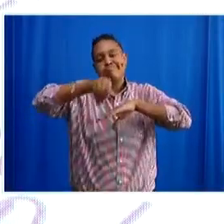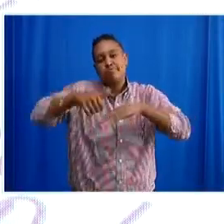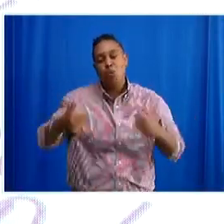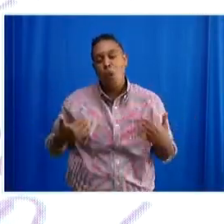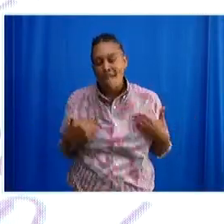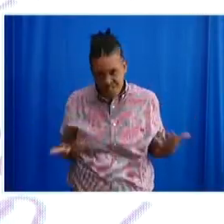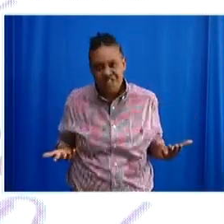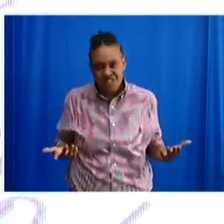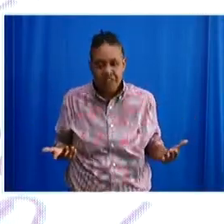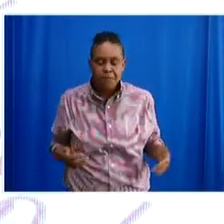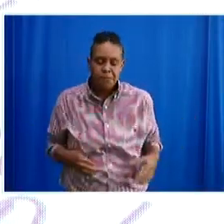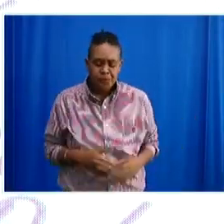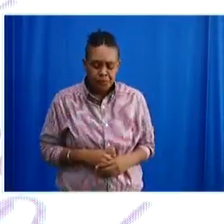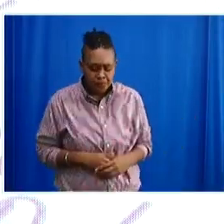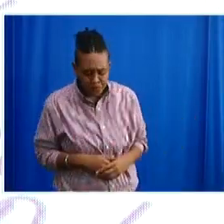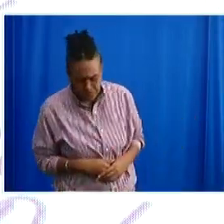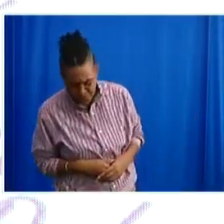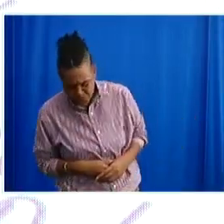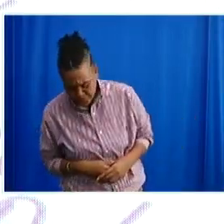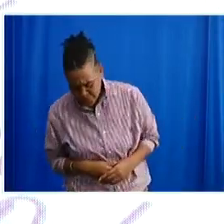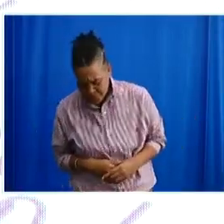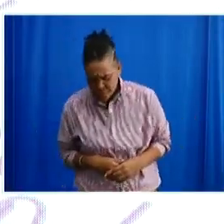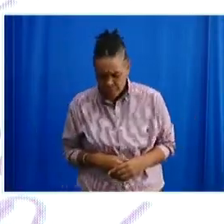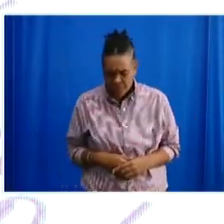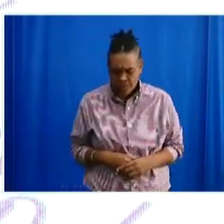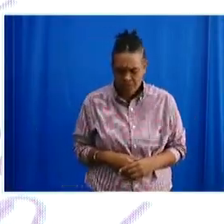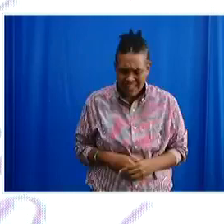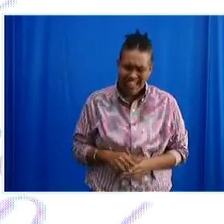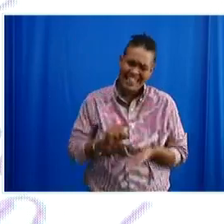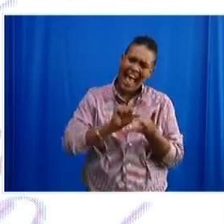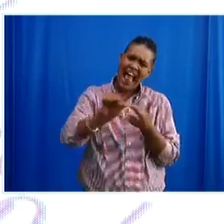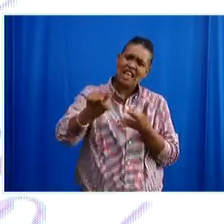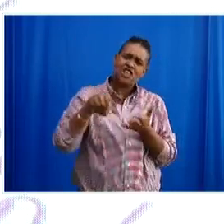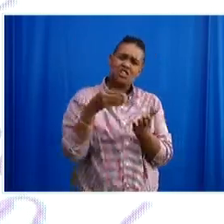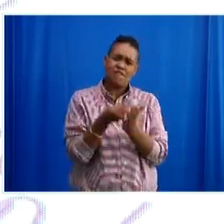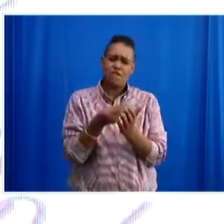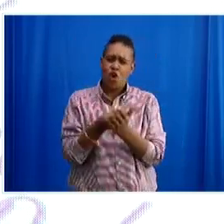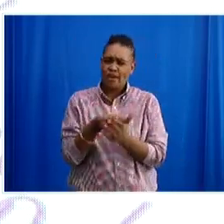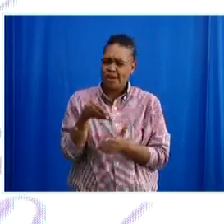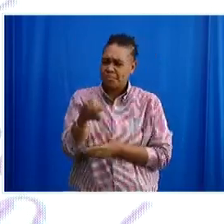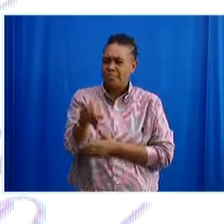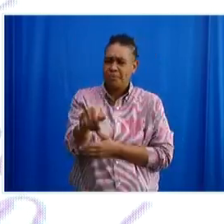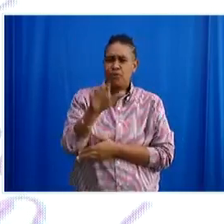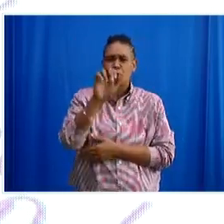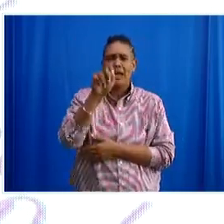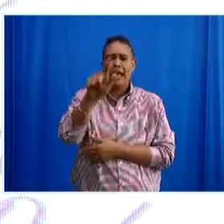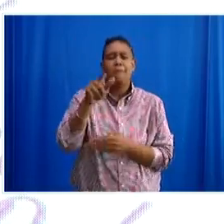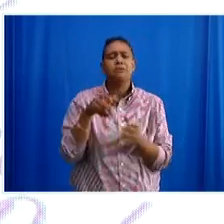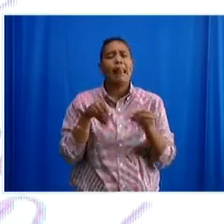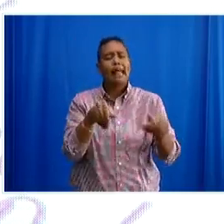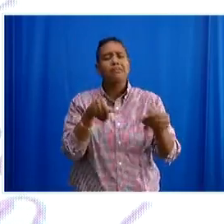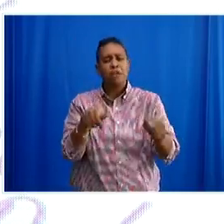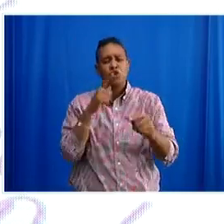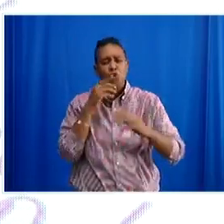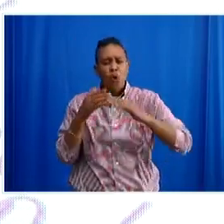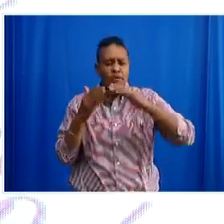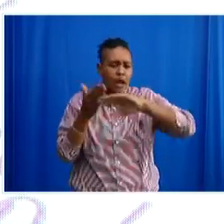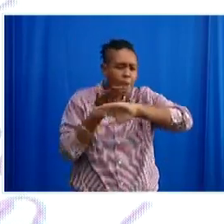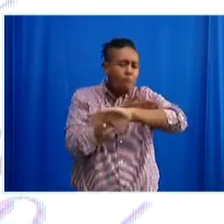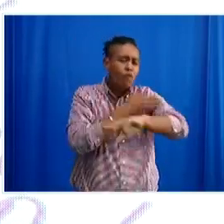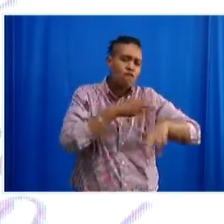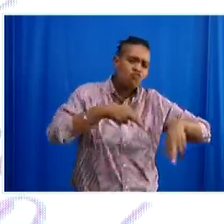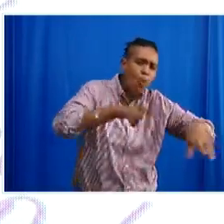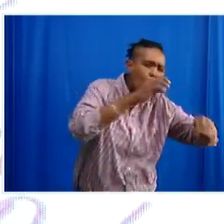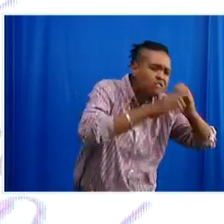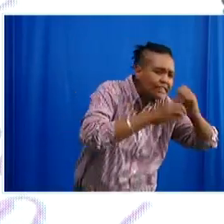So the allocation of funding to capital expenditure to improve our infrastructure,